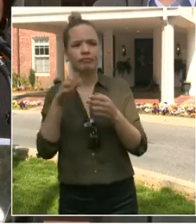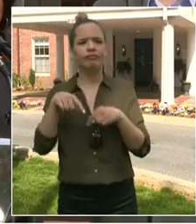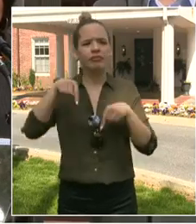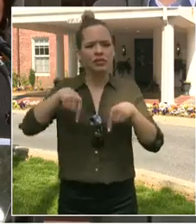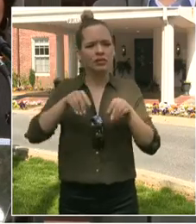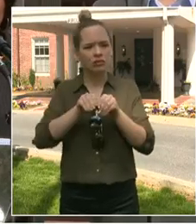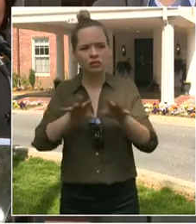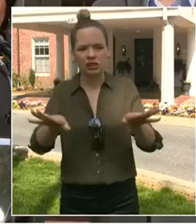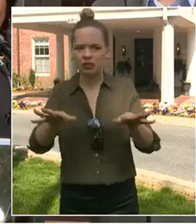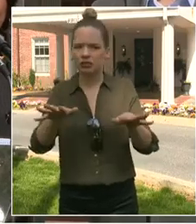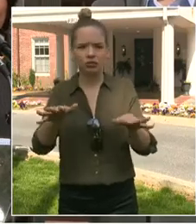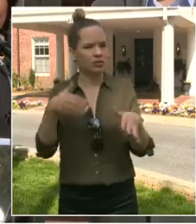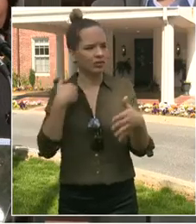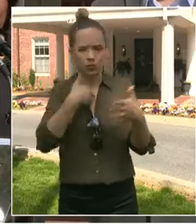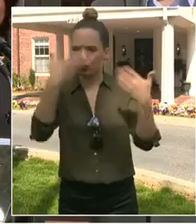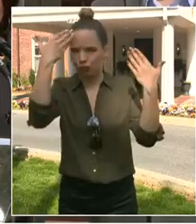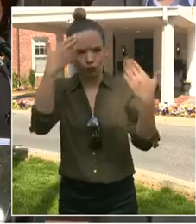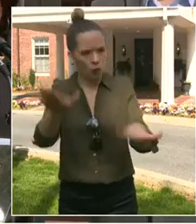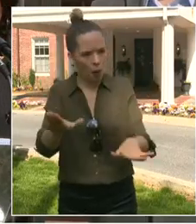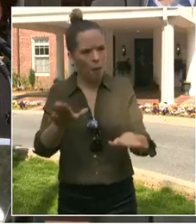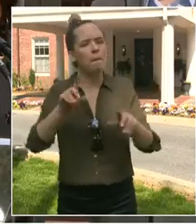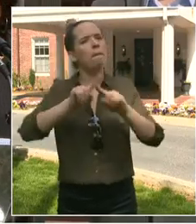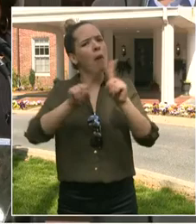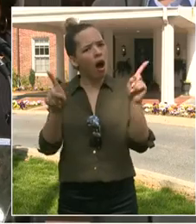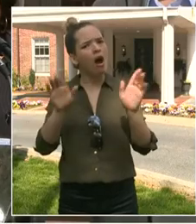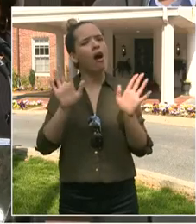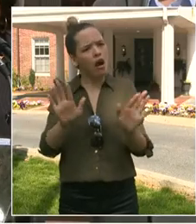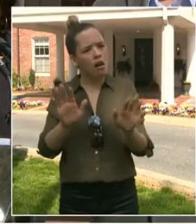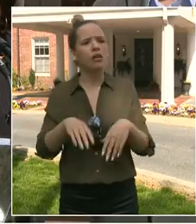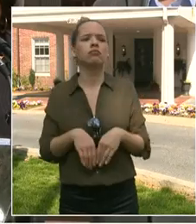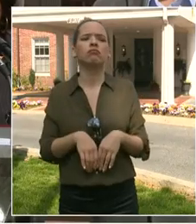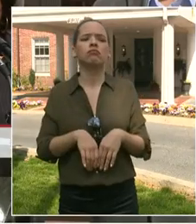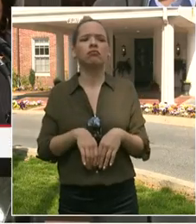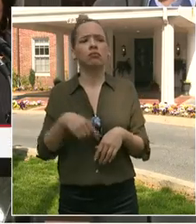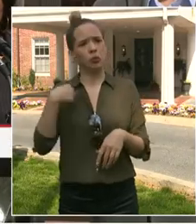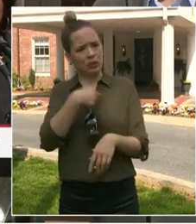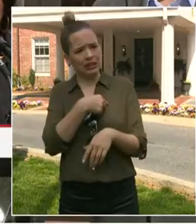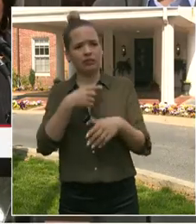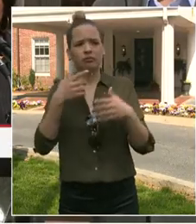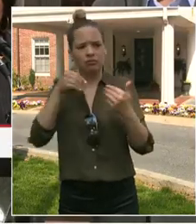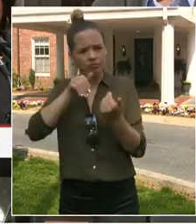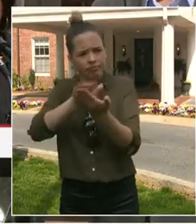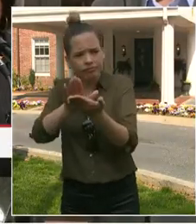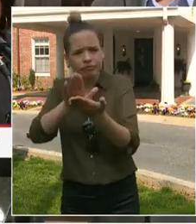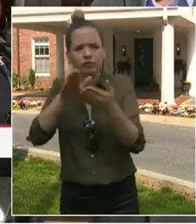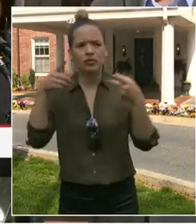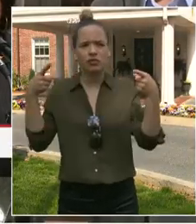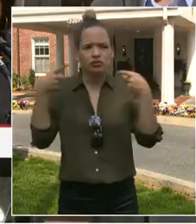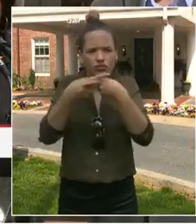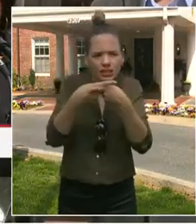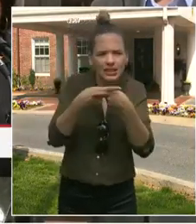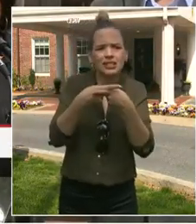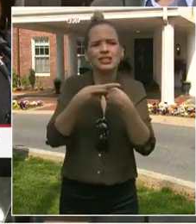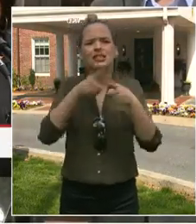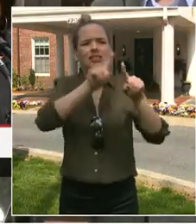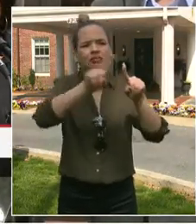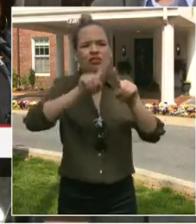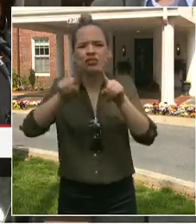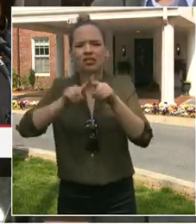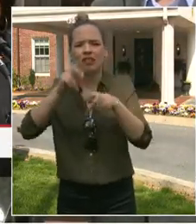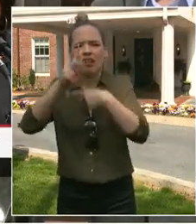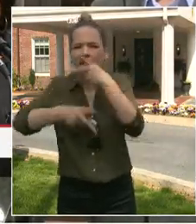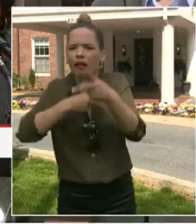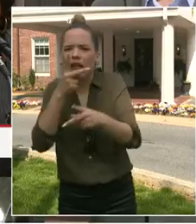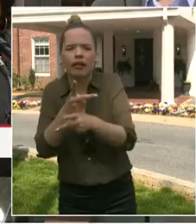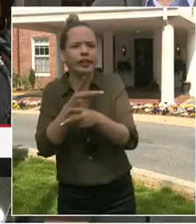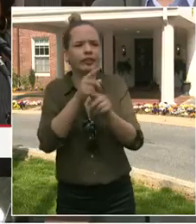want you all to know that we are now also confronted with a crisis of a different nature. But it's not completely born out